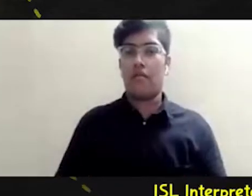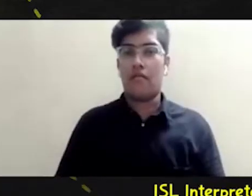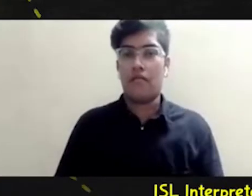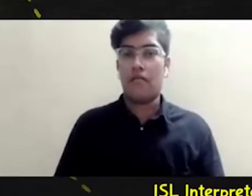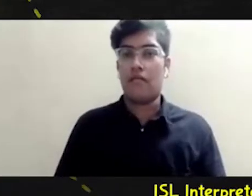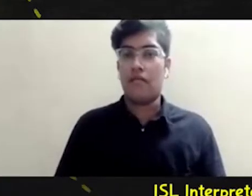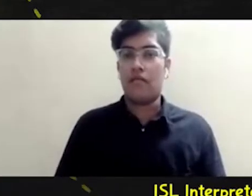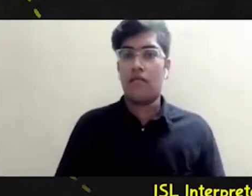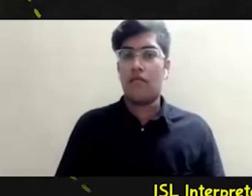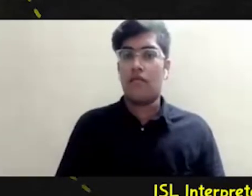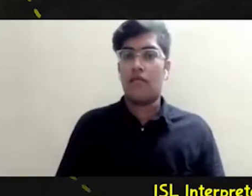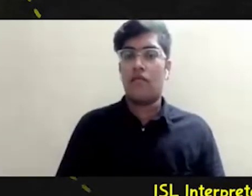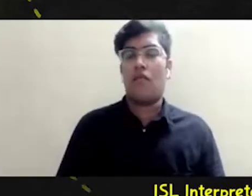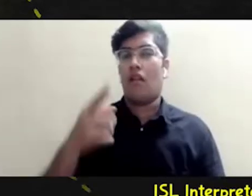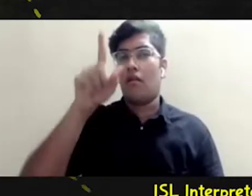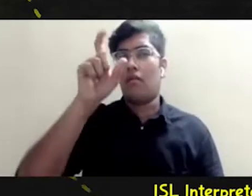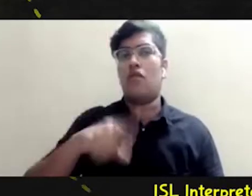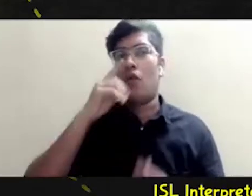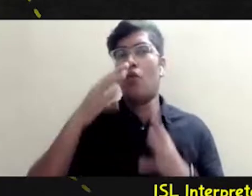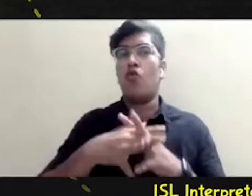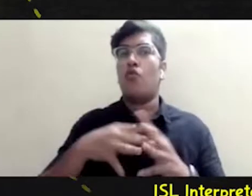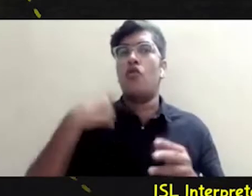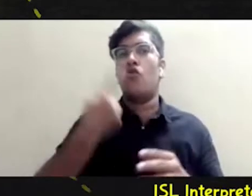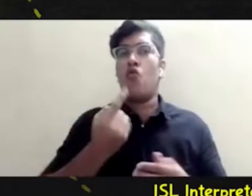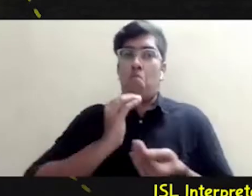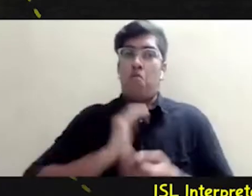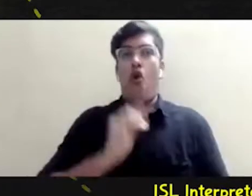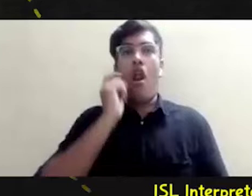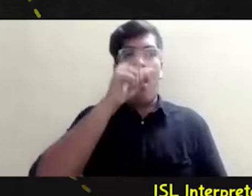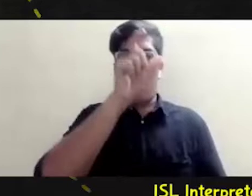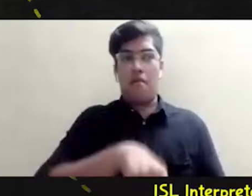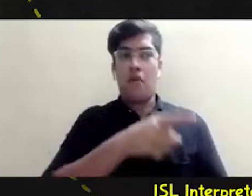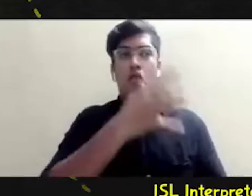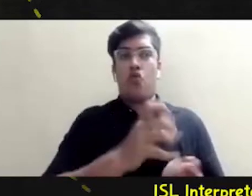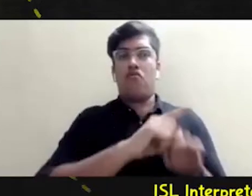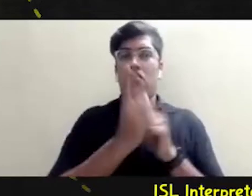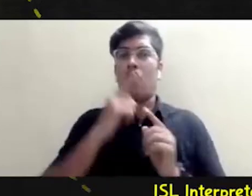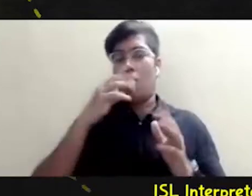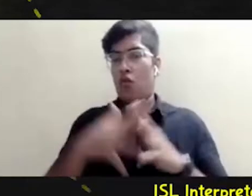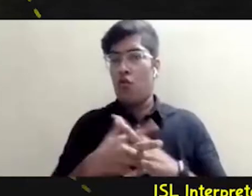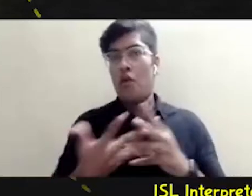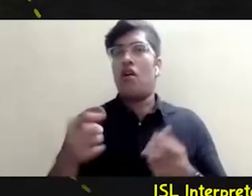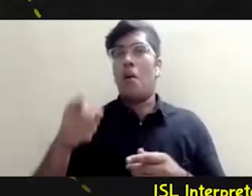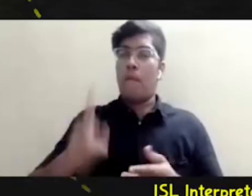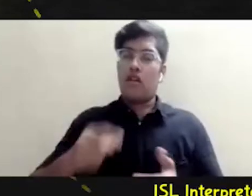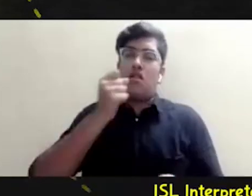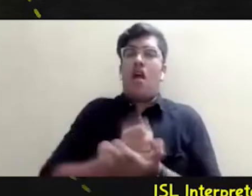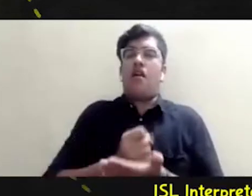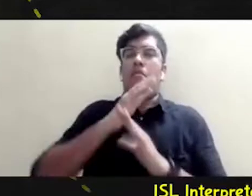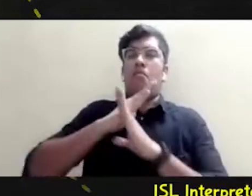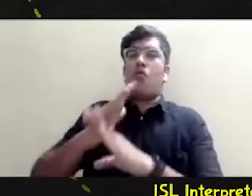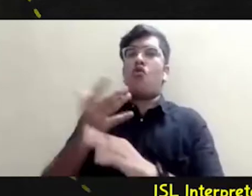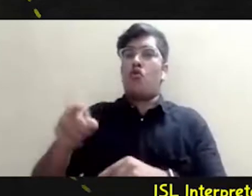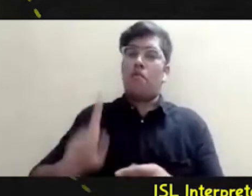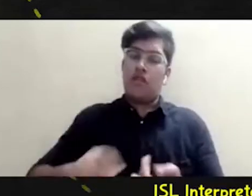birth, right? So in the name of protection, that's what the law says, Protection of Rights Act. The state has only